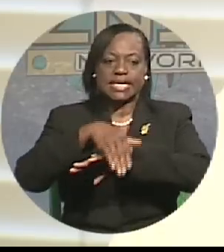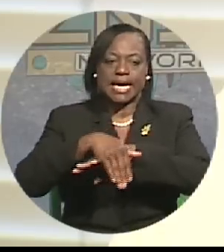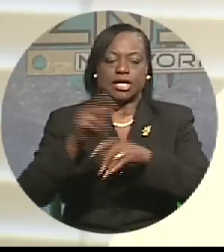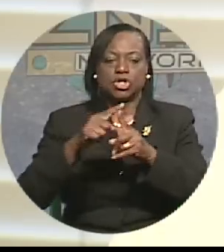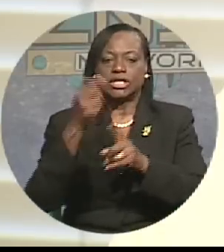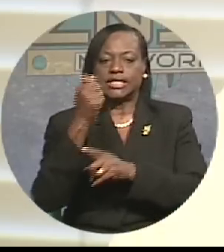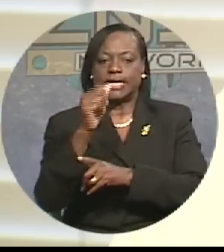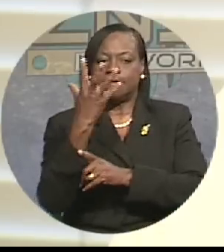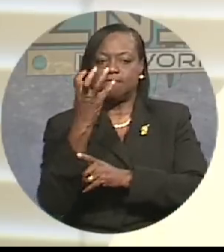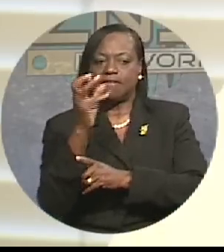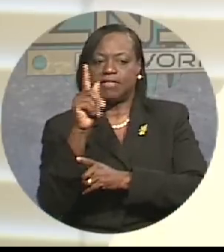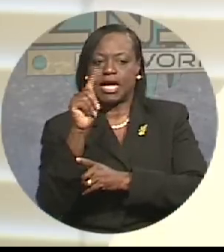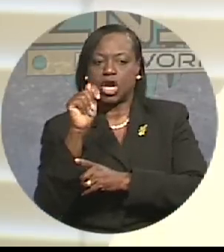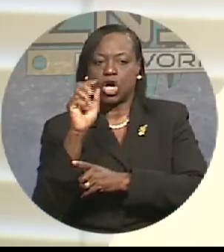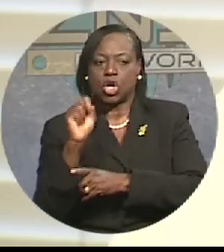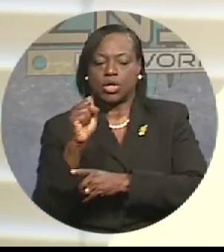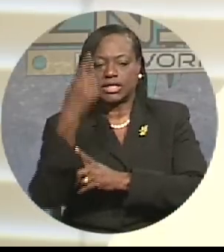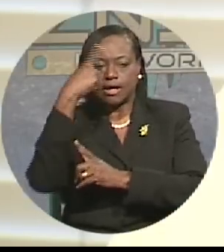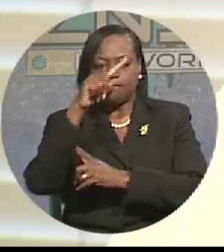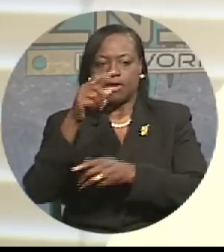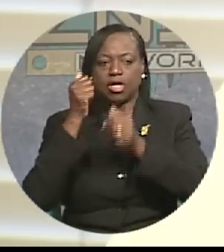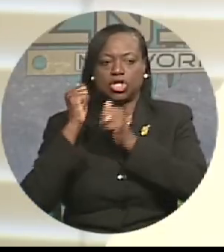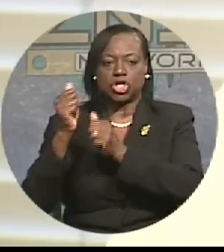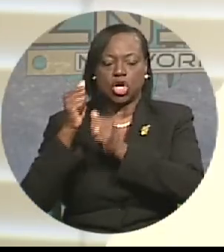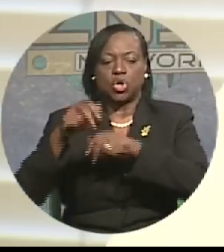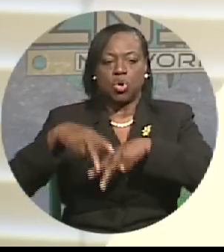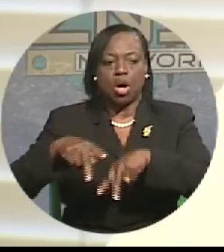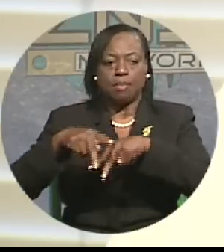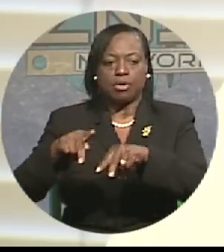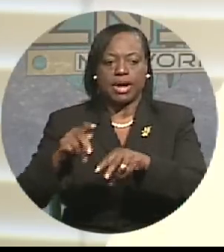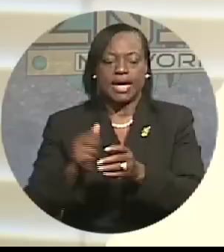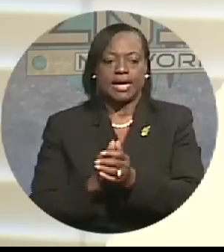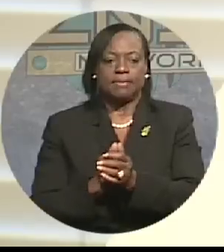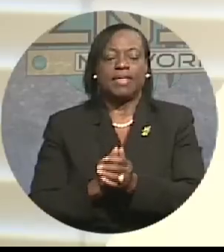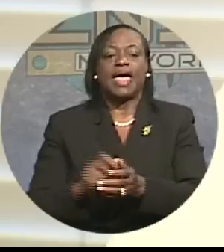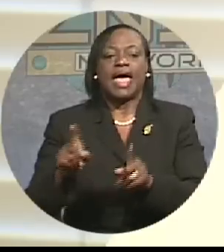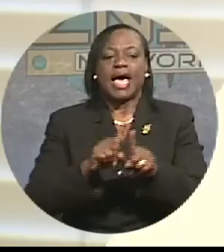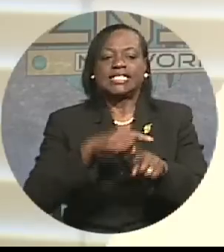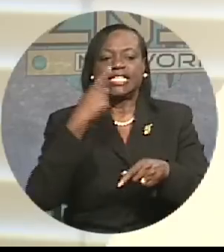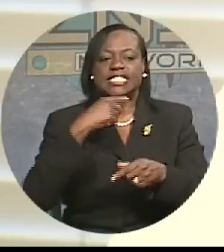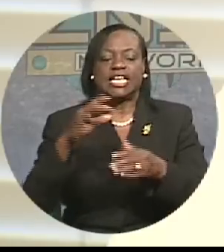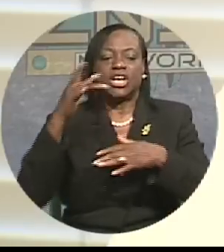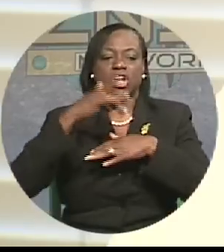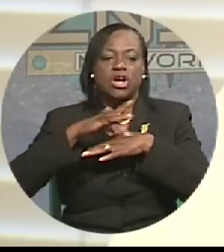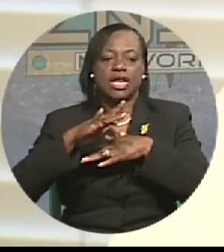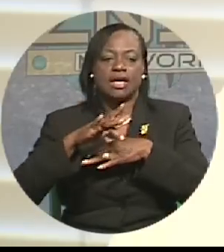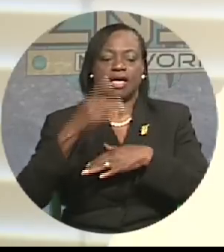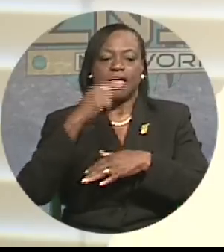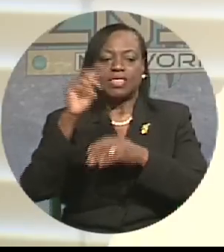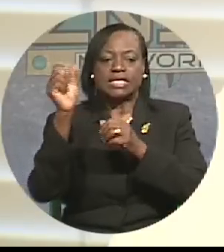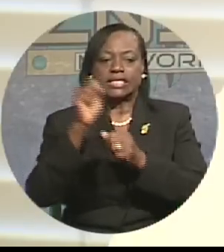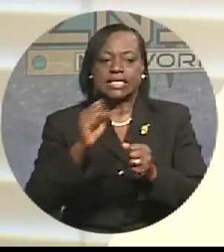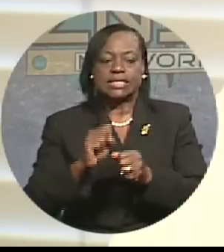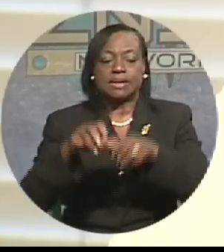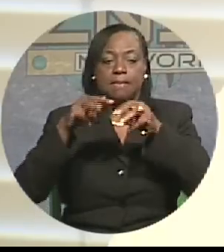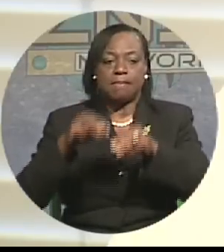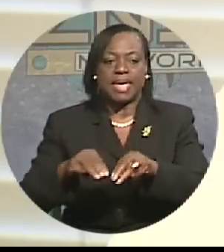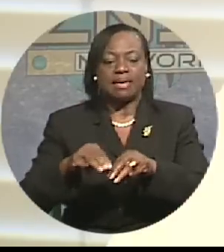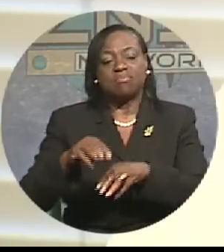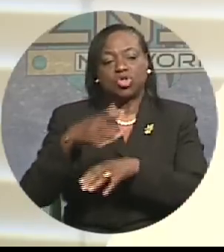10 to 15 knots for the Junkanoo parade. Now, as I indicated earlier, the system is expected to